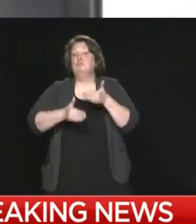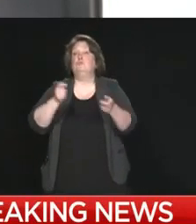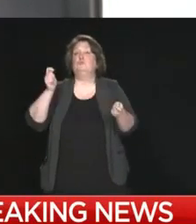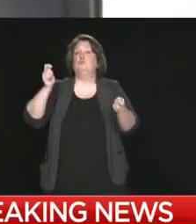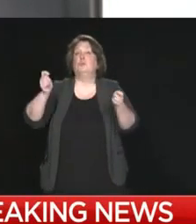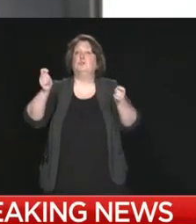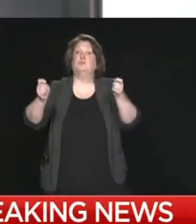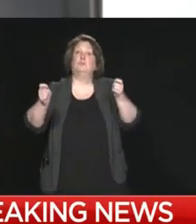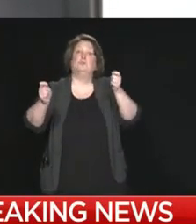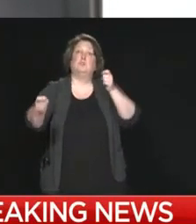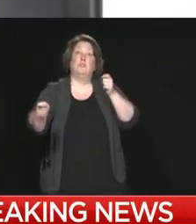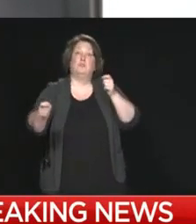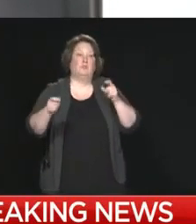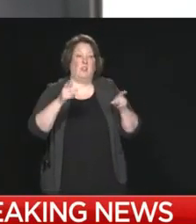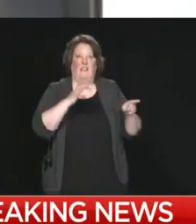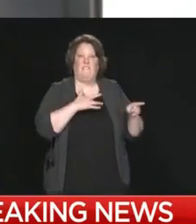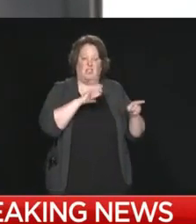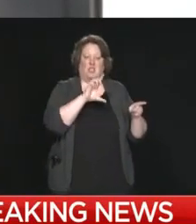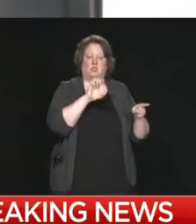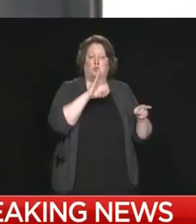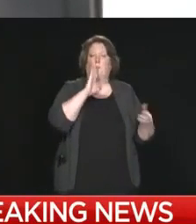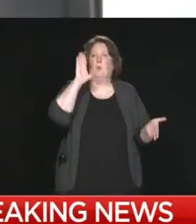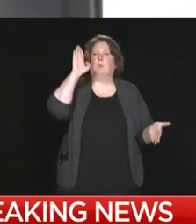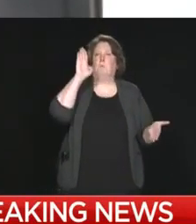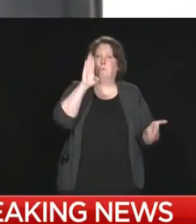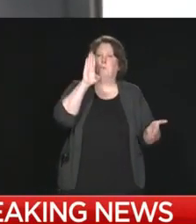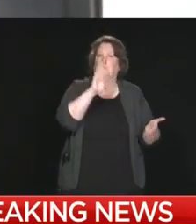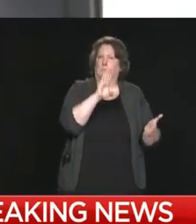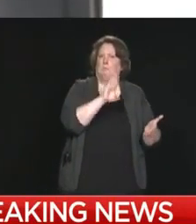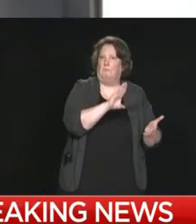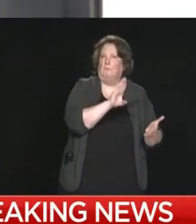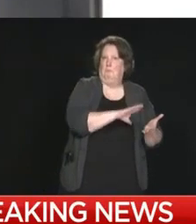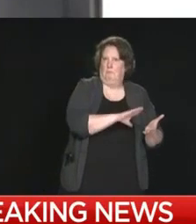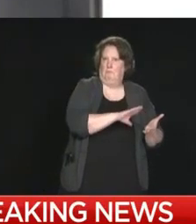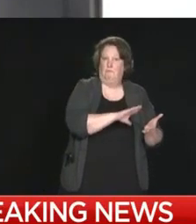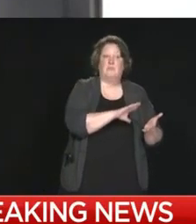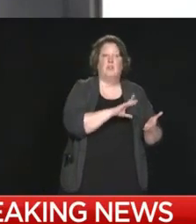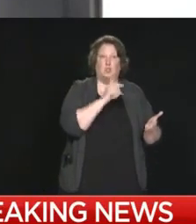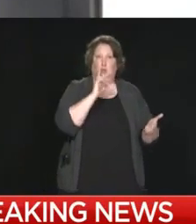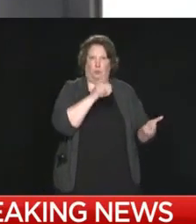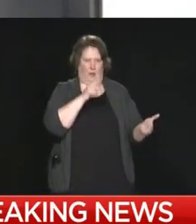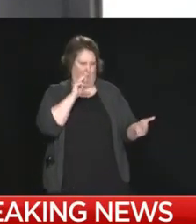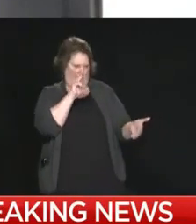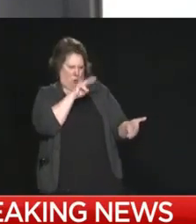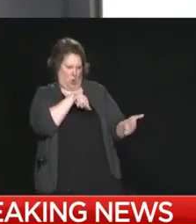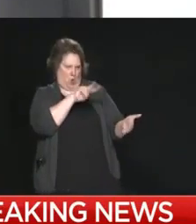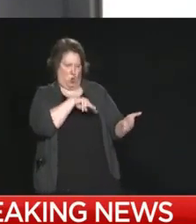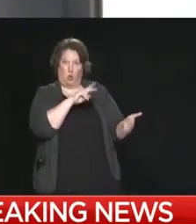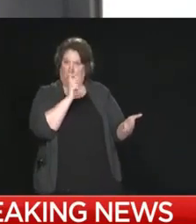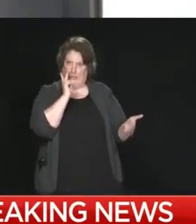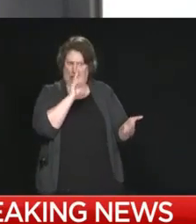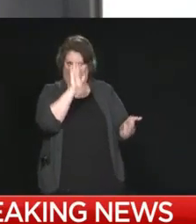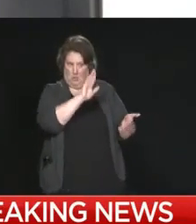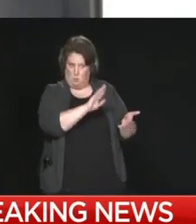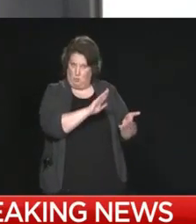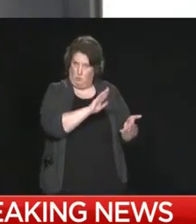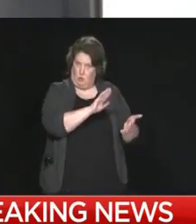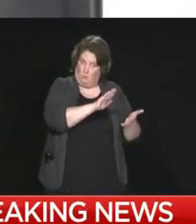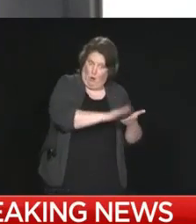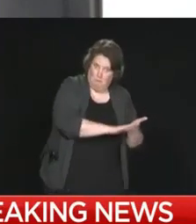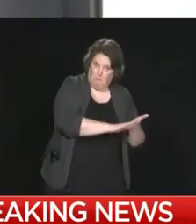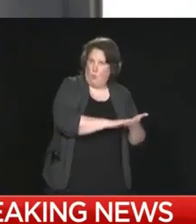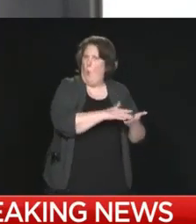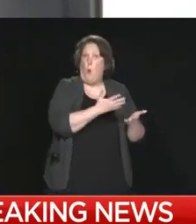the CERB. So we will bring forth changes to the system as required. The system is working step by